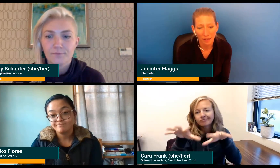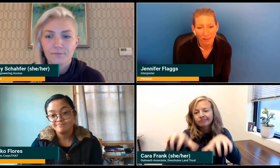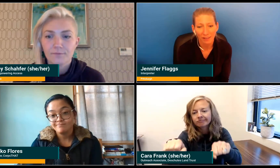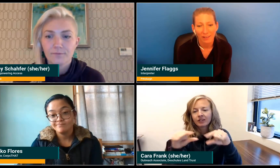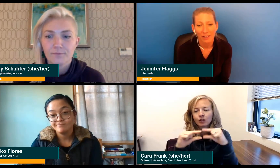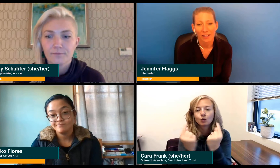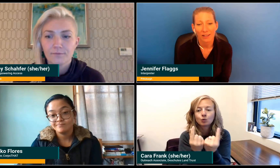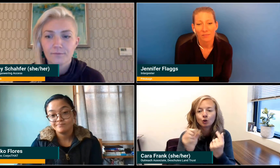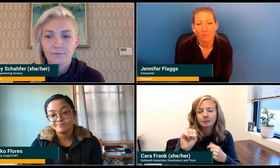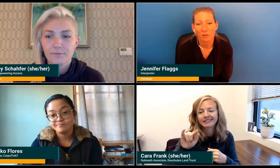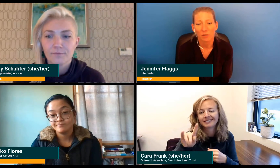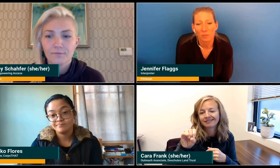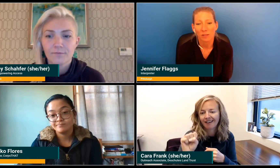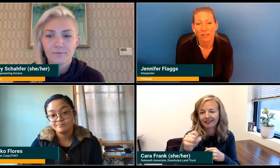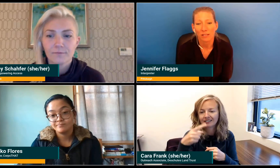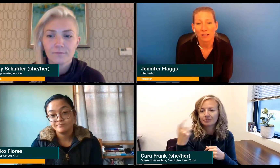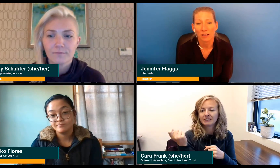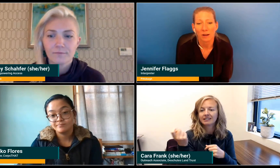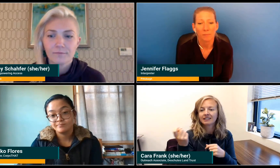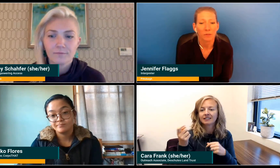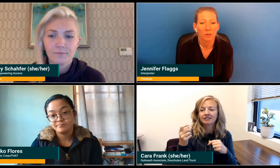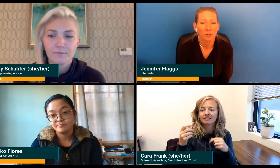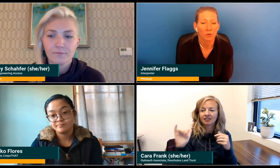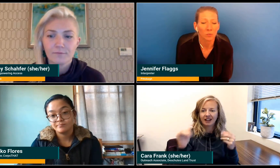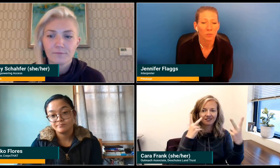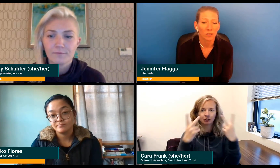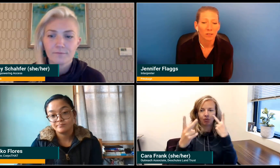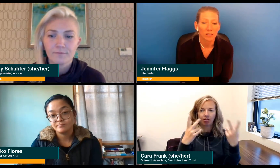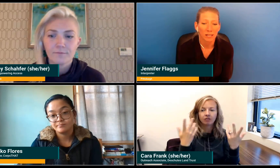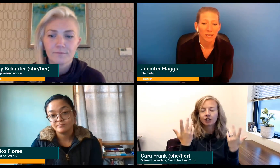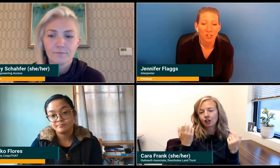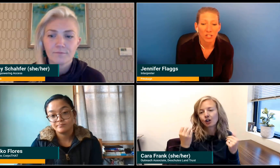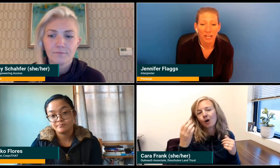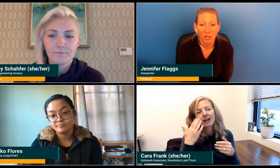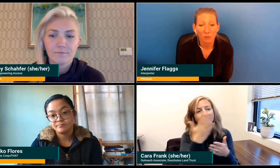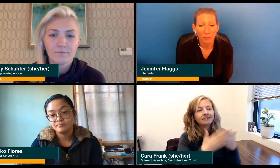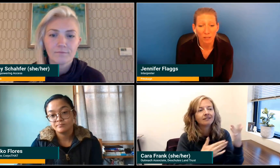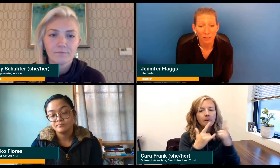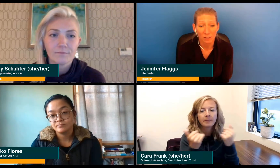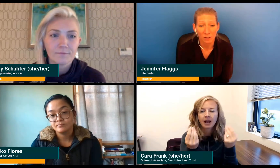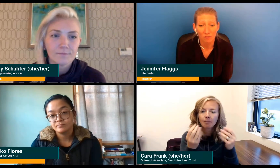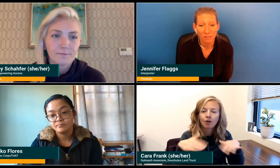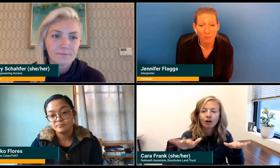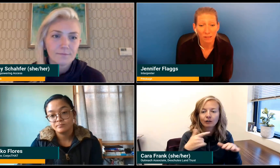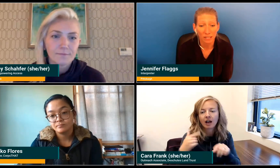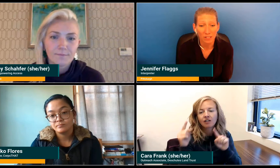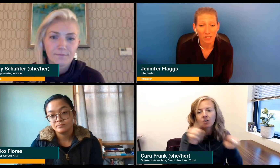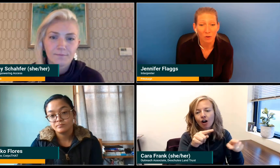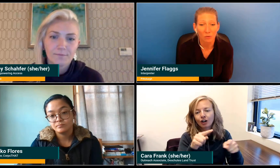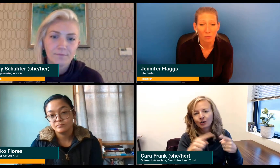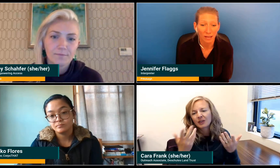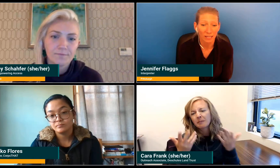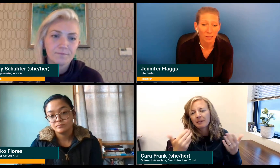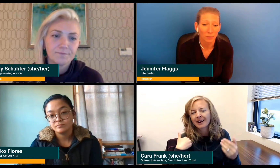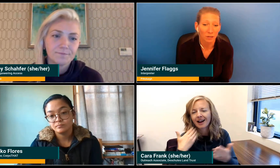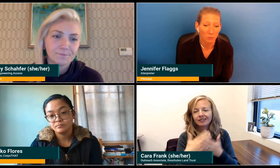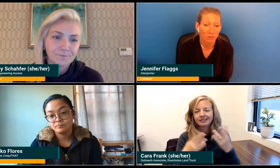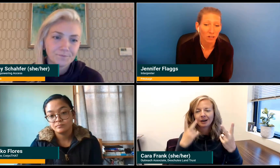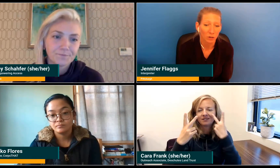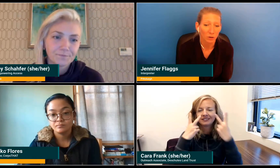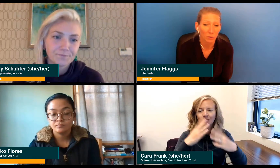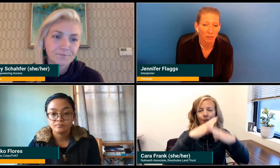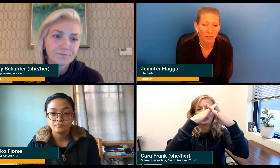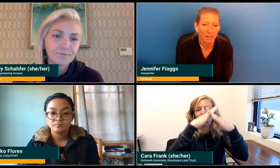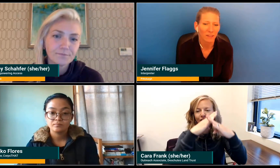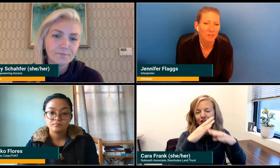time lag, and typically the group sites are taken over because visibility. So with that campground, we've got